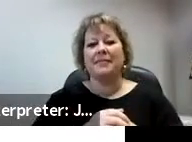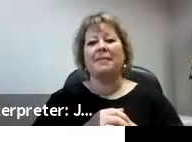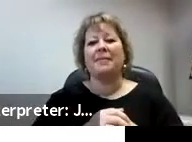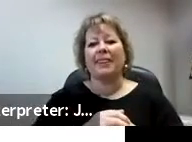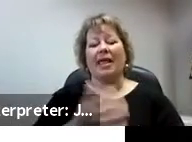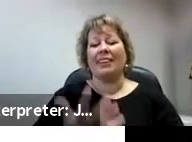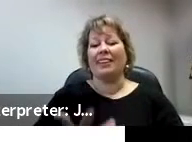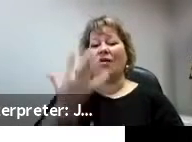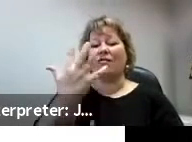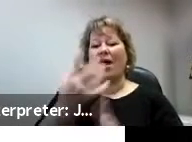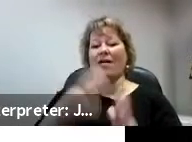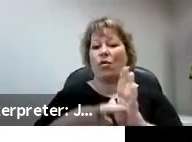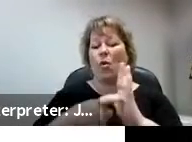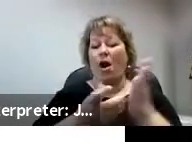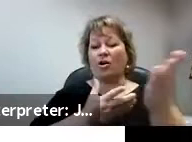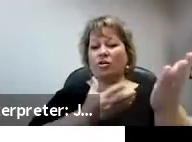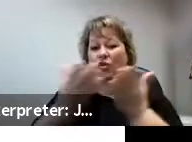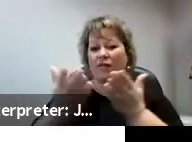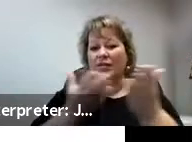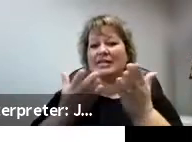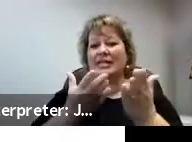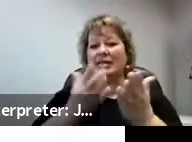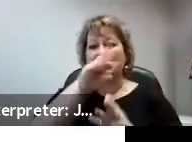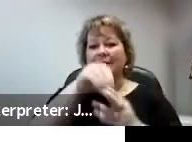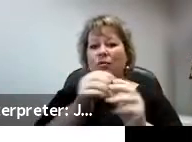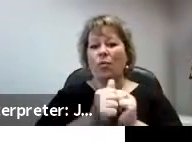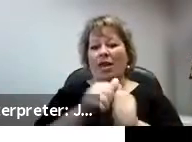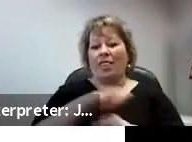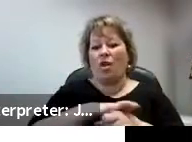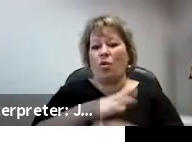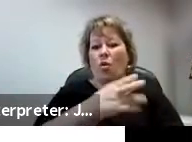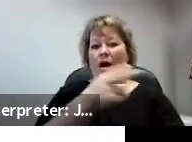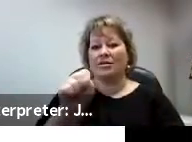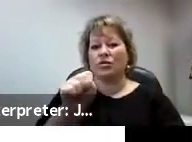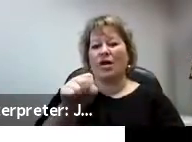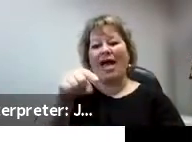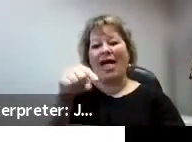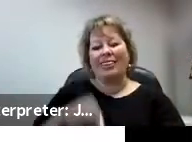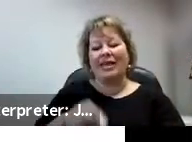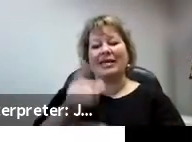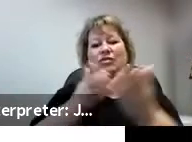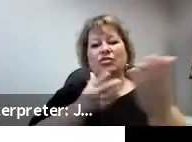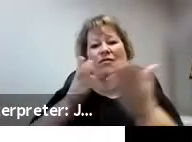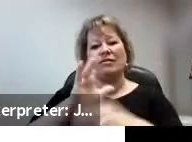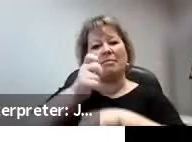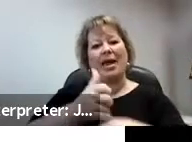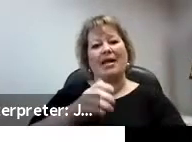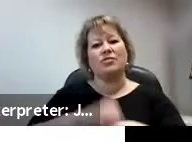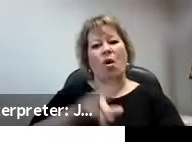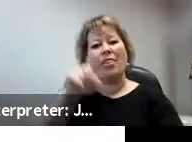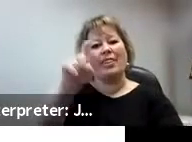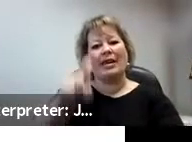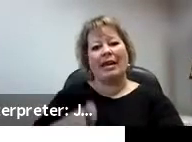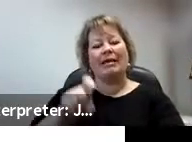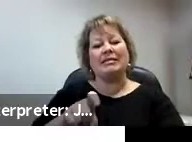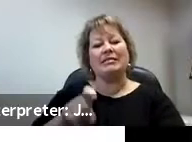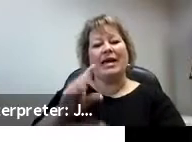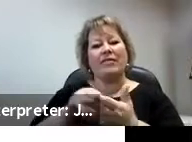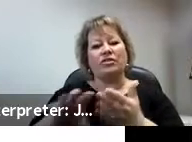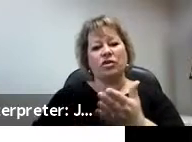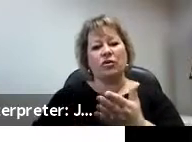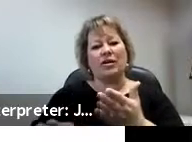required services that are provided in collaboration with local high schools, and these services are based on the needs of the student to help them identify